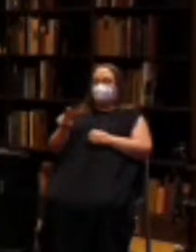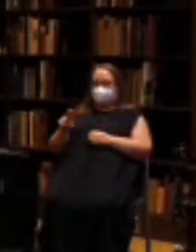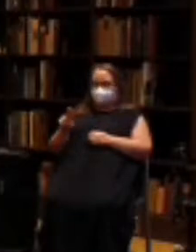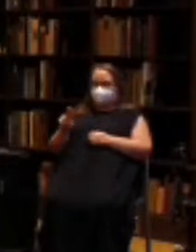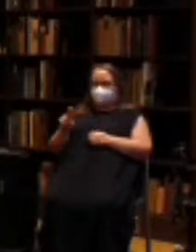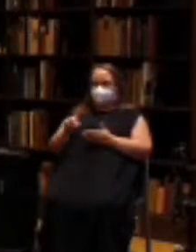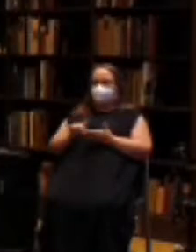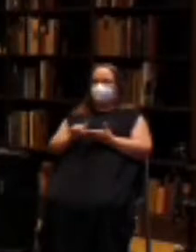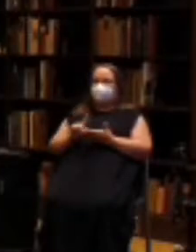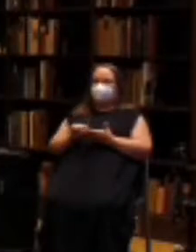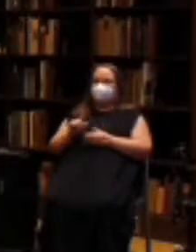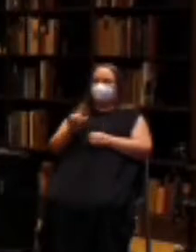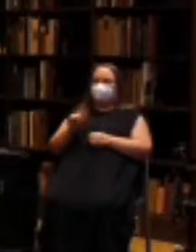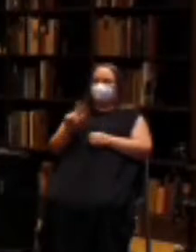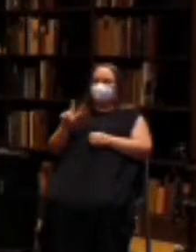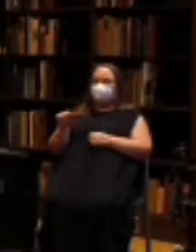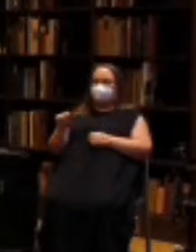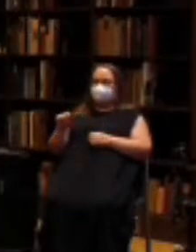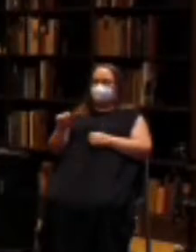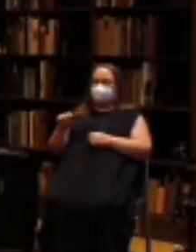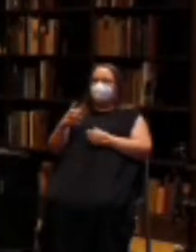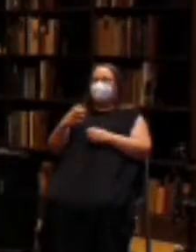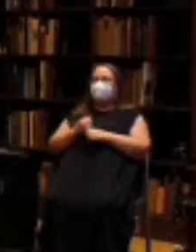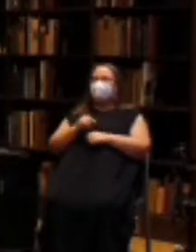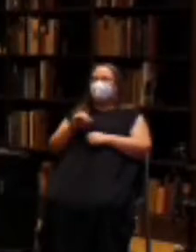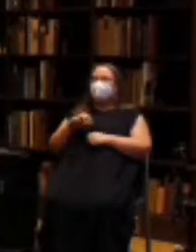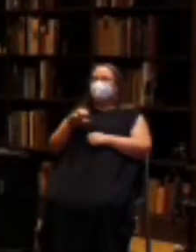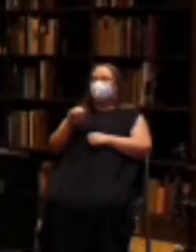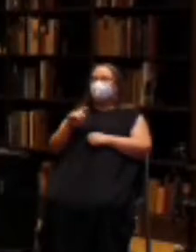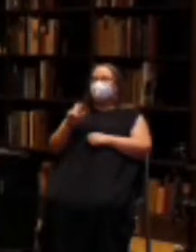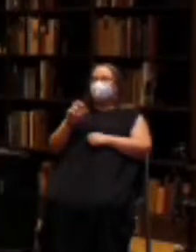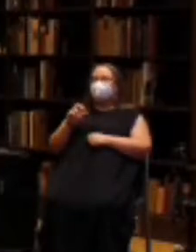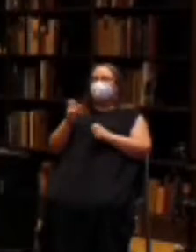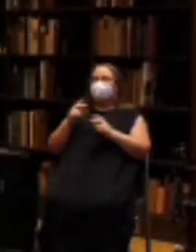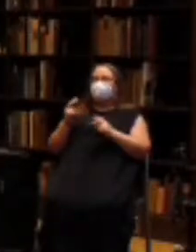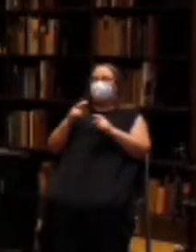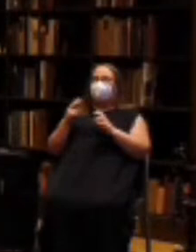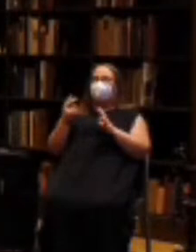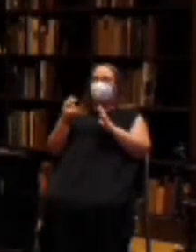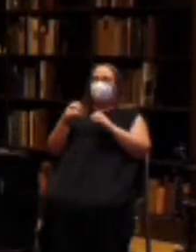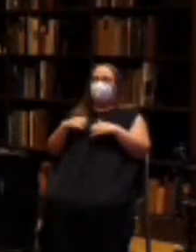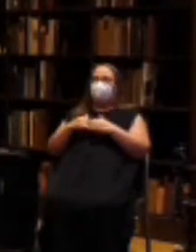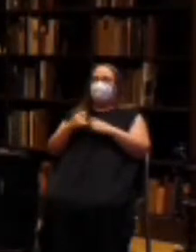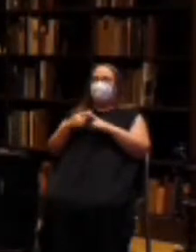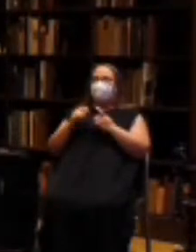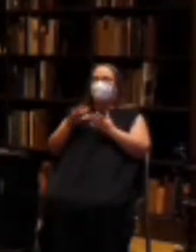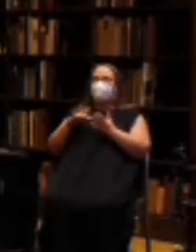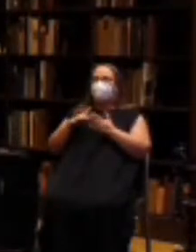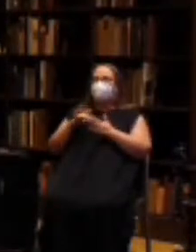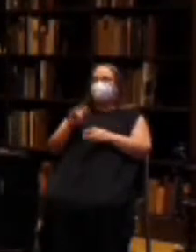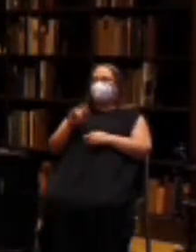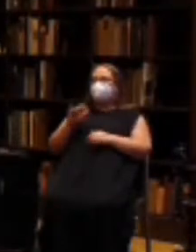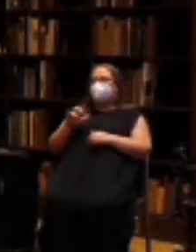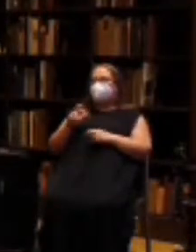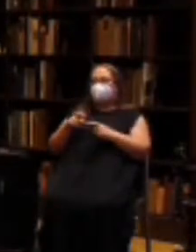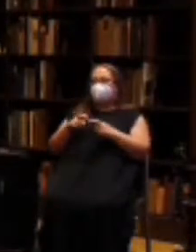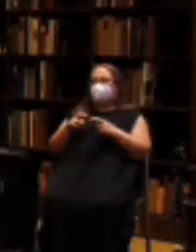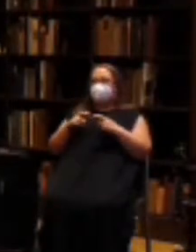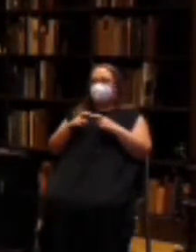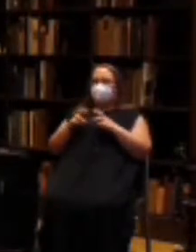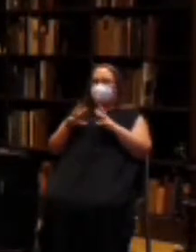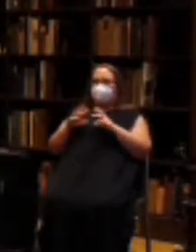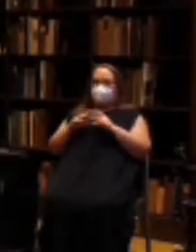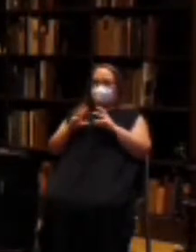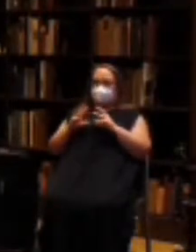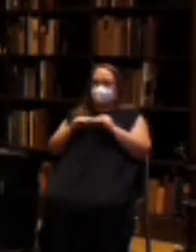Hopkins University Press in 2020, won the Arlene Custer Memorial Award from the Mid-Atlantic Regional Archives